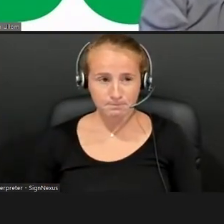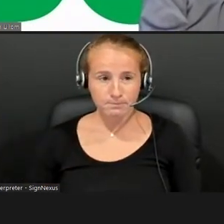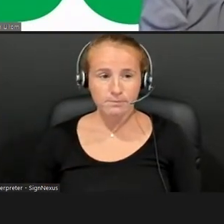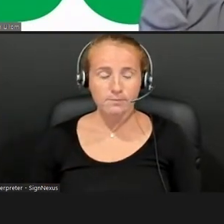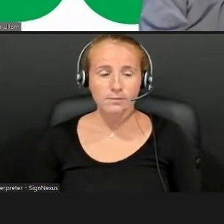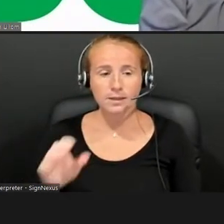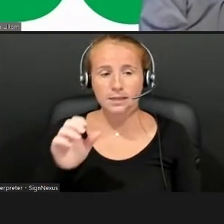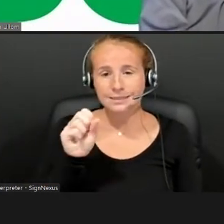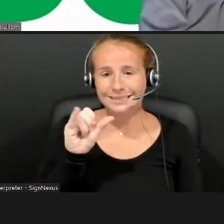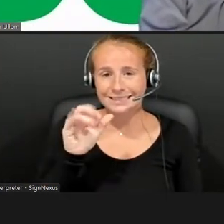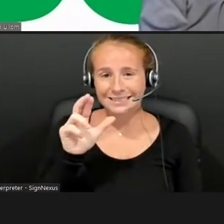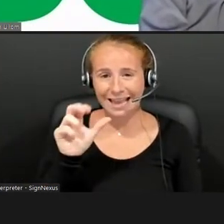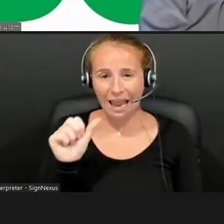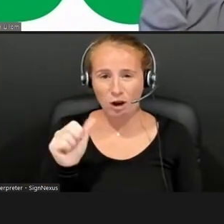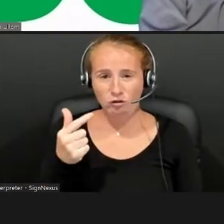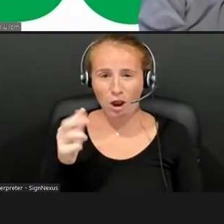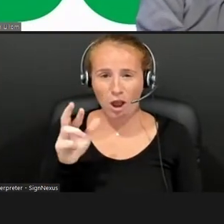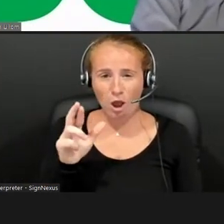Sarah gribbits